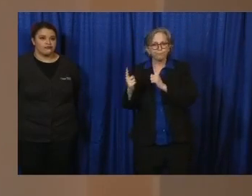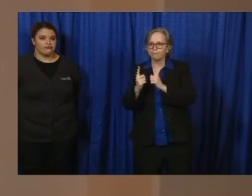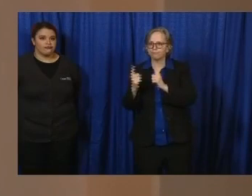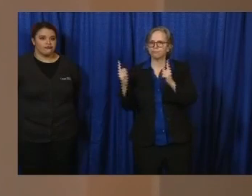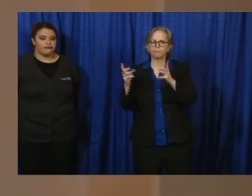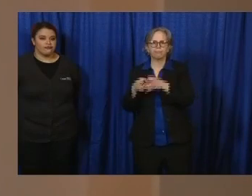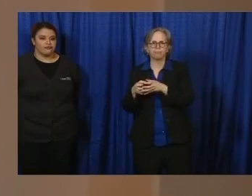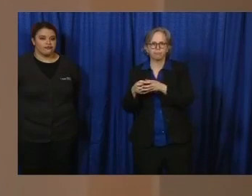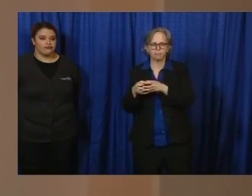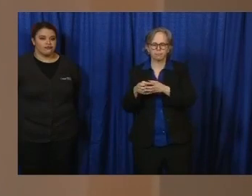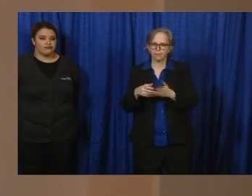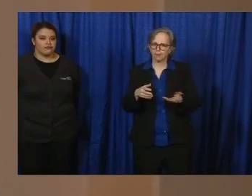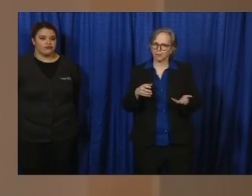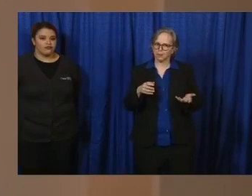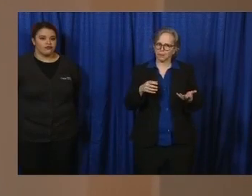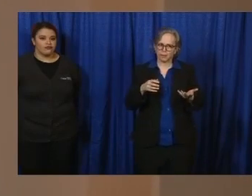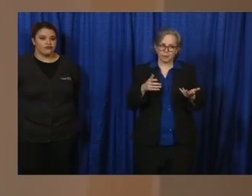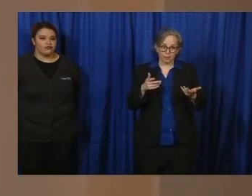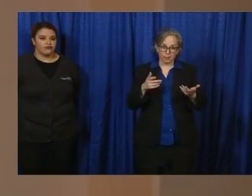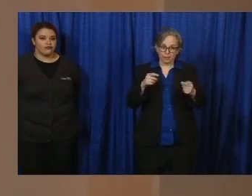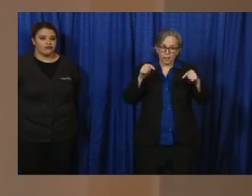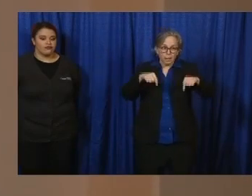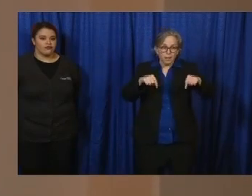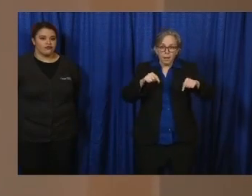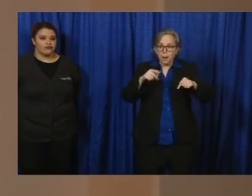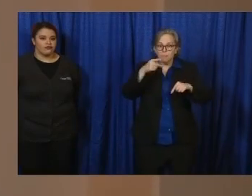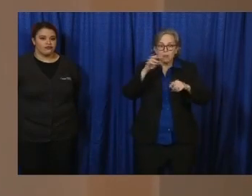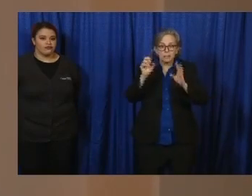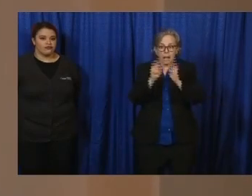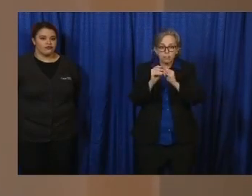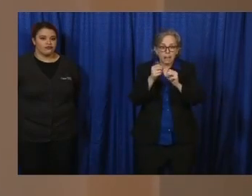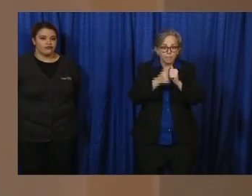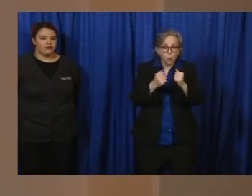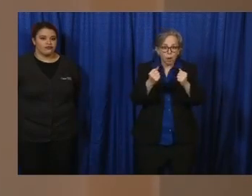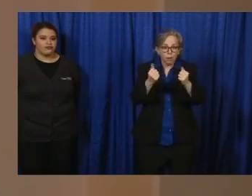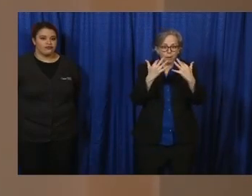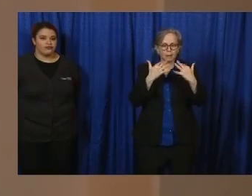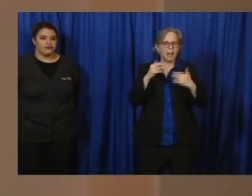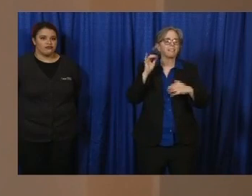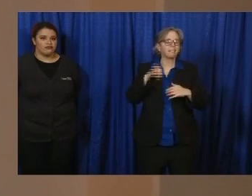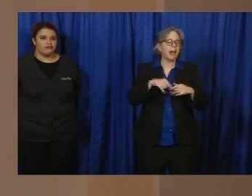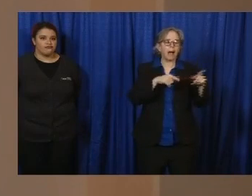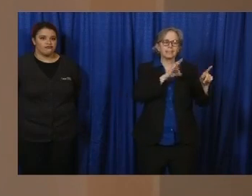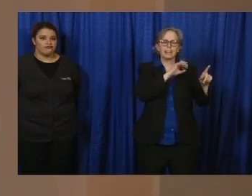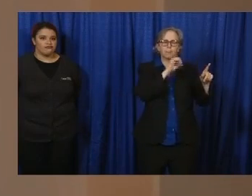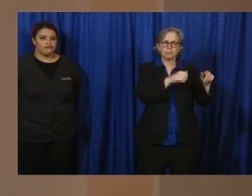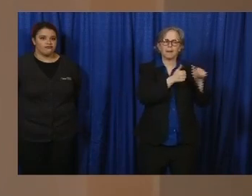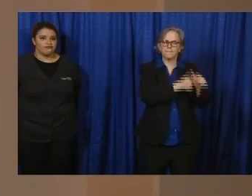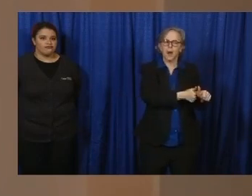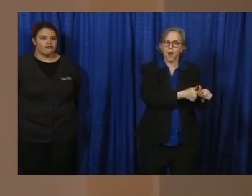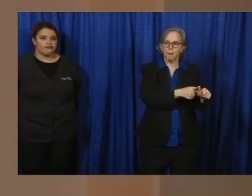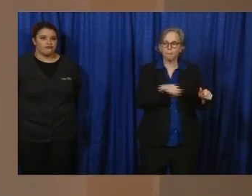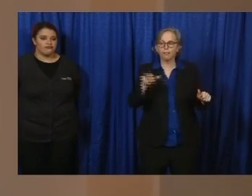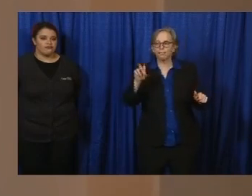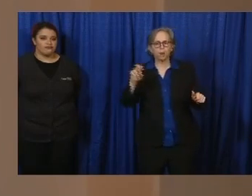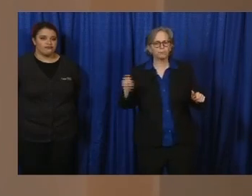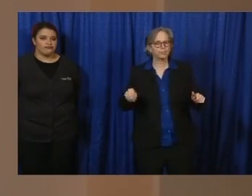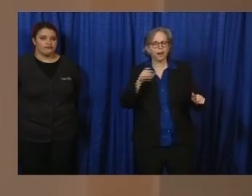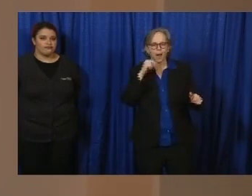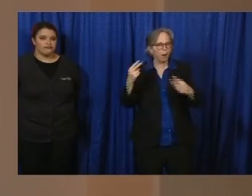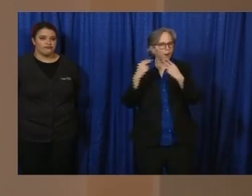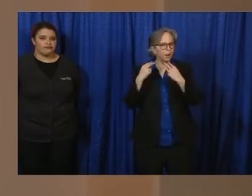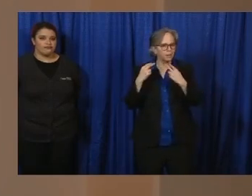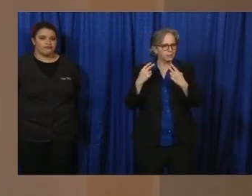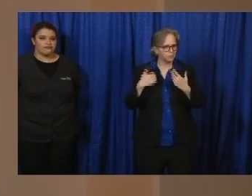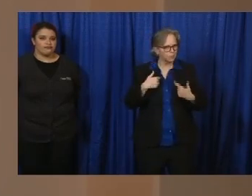is part of the 70%. That you understand it's up to all of us in our daily lives to help communicate that to people